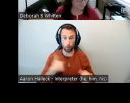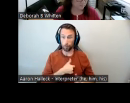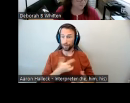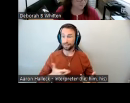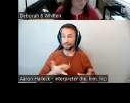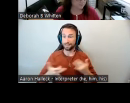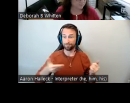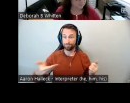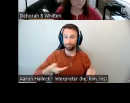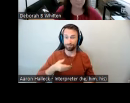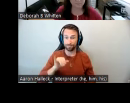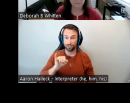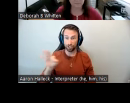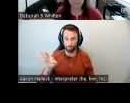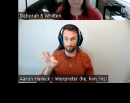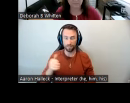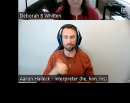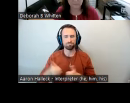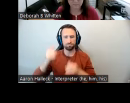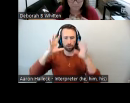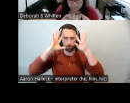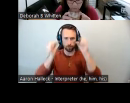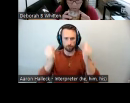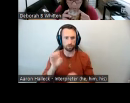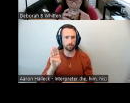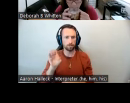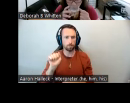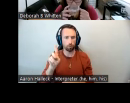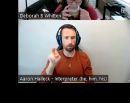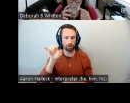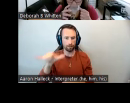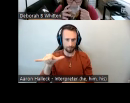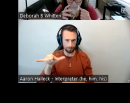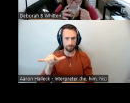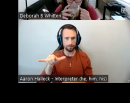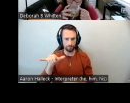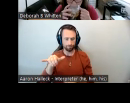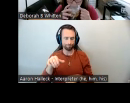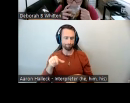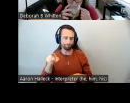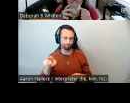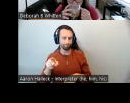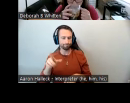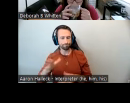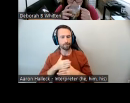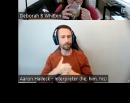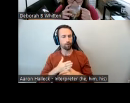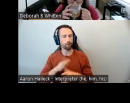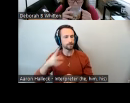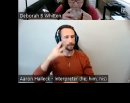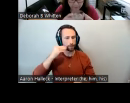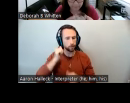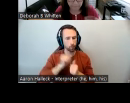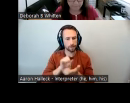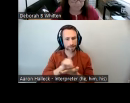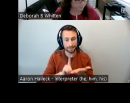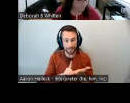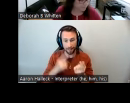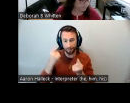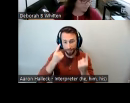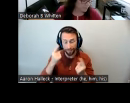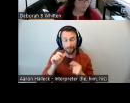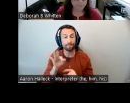the Barclay Consulting Group. You might remember him sharing his expertise on design thinking. And if you're at EDUCAUSE last year, you may